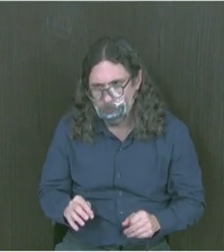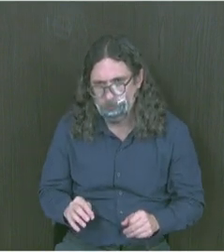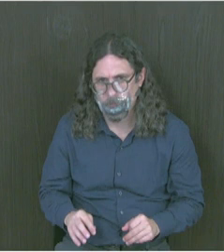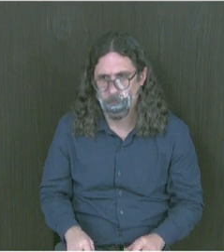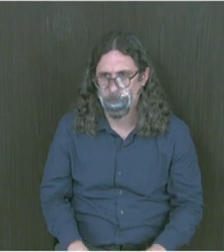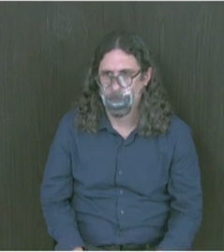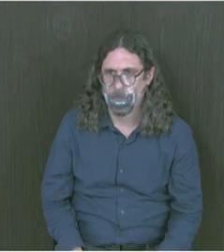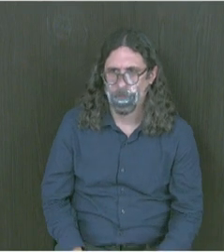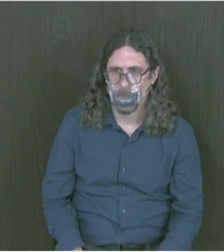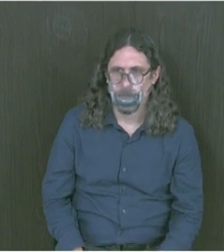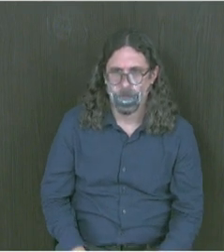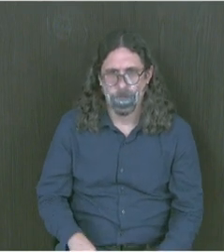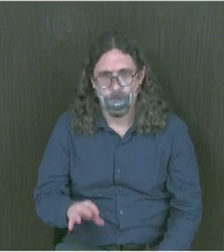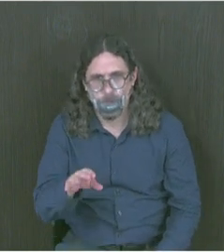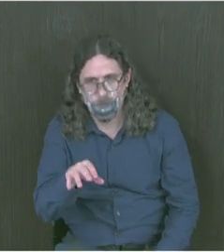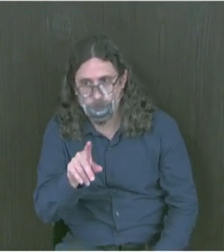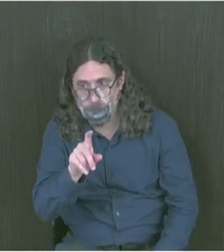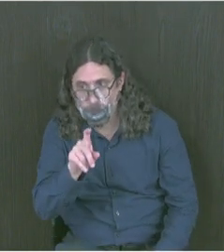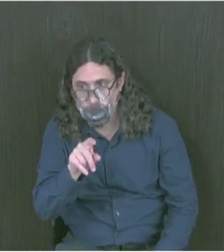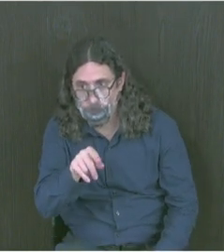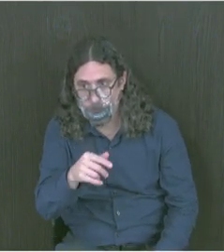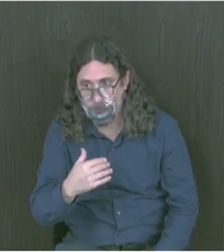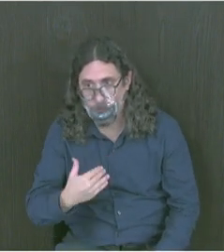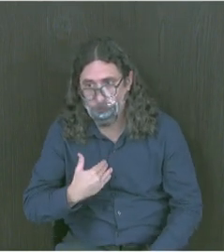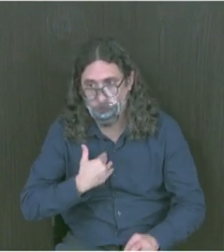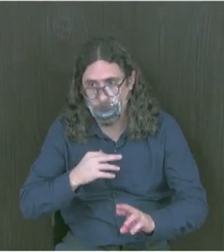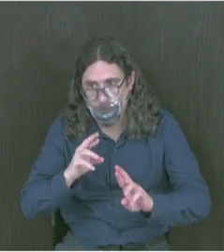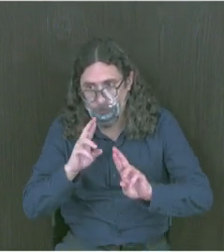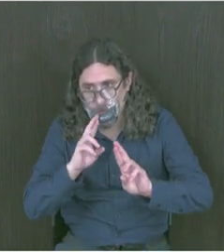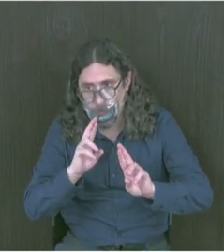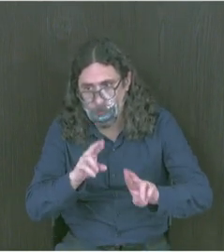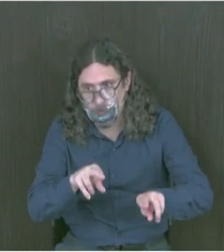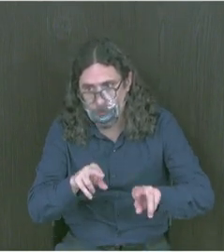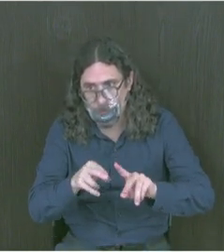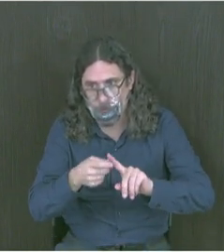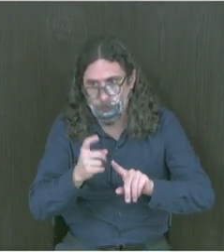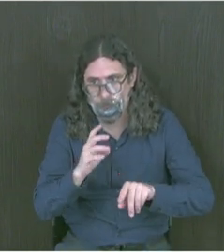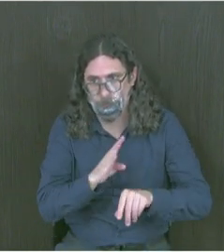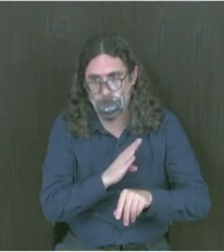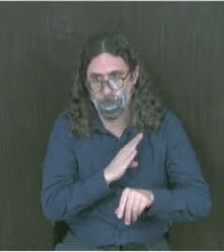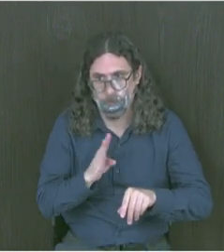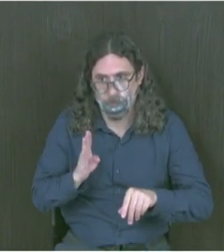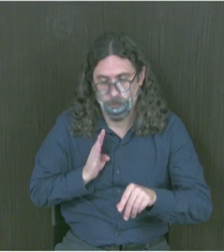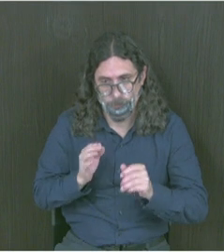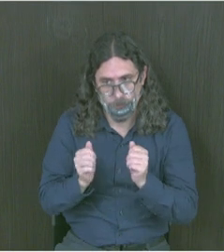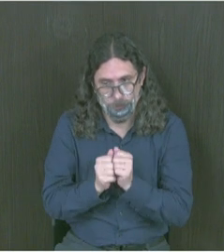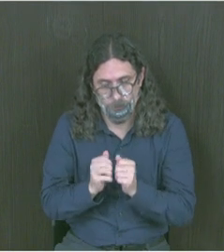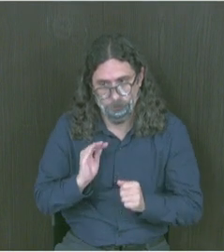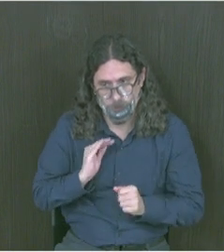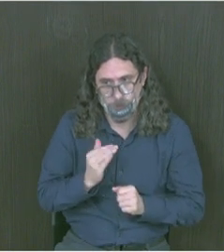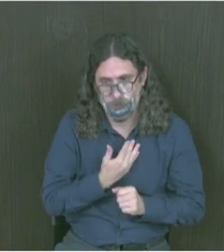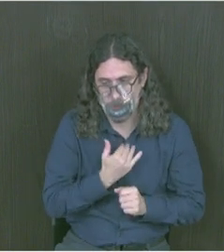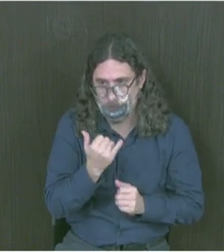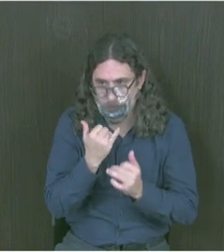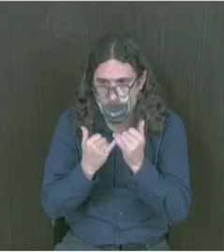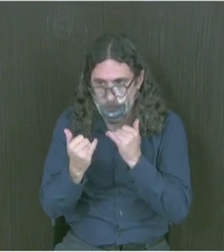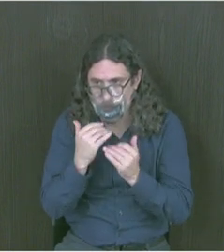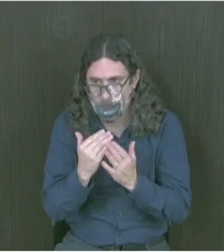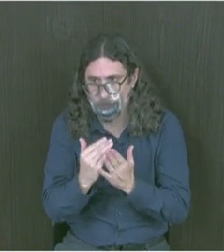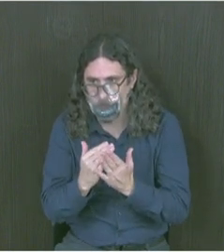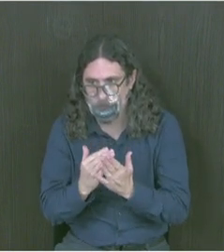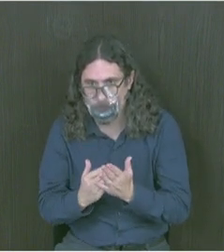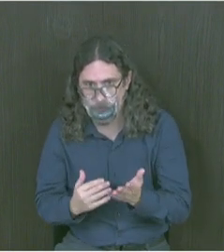I'm not sure I follow you, and I apologize for that. All right. You got served with a copy of the clerk's report. You're given an opportunity to appear